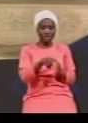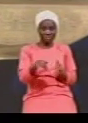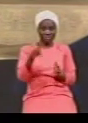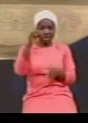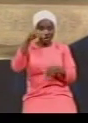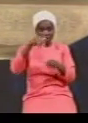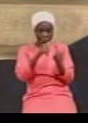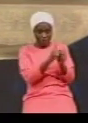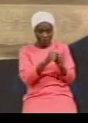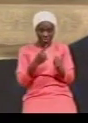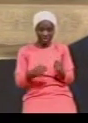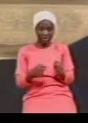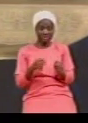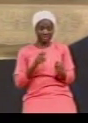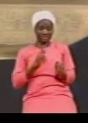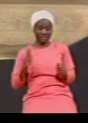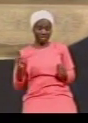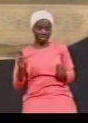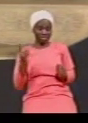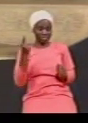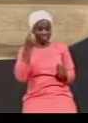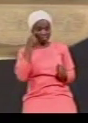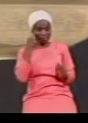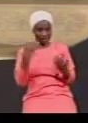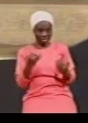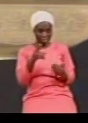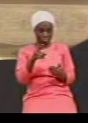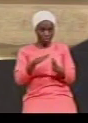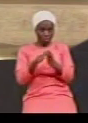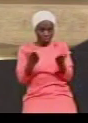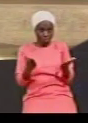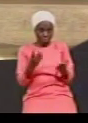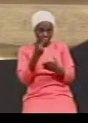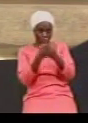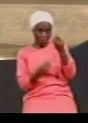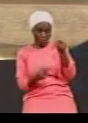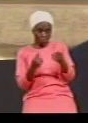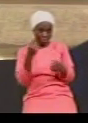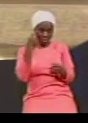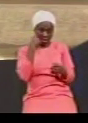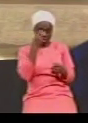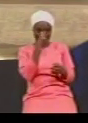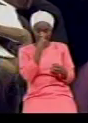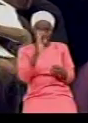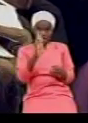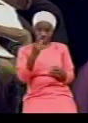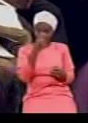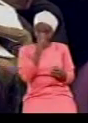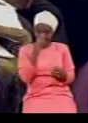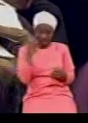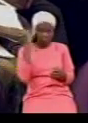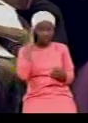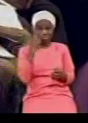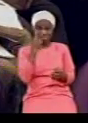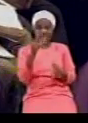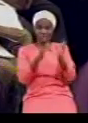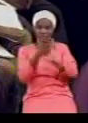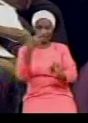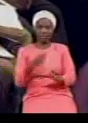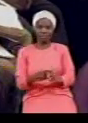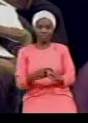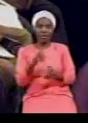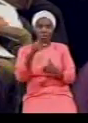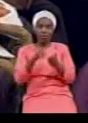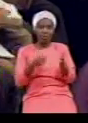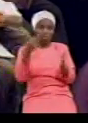eye. Open both eyes. Your eyes will see what eyes have never